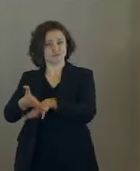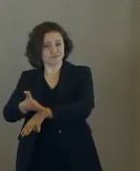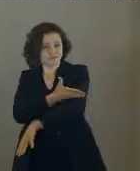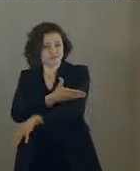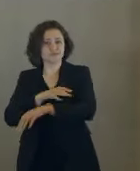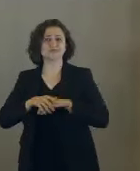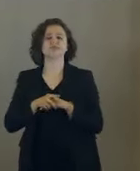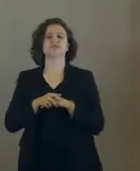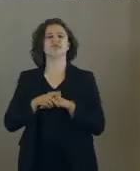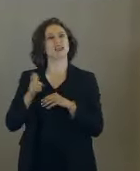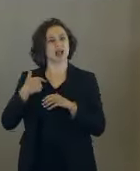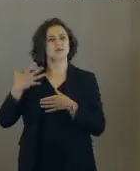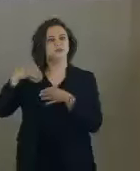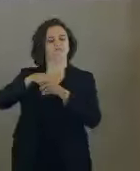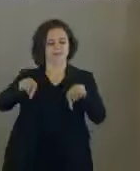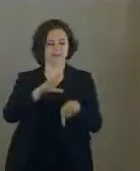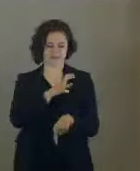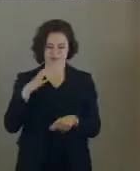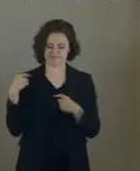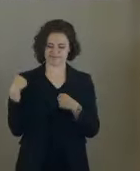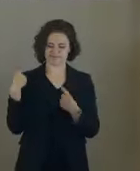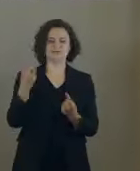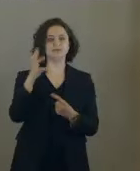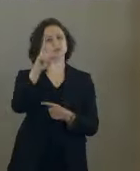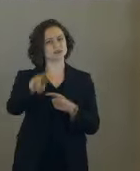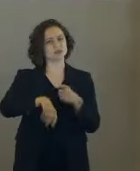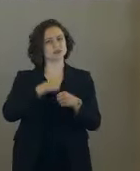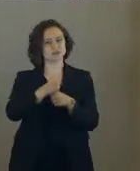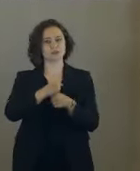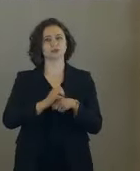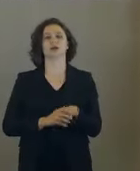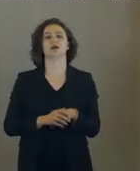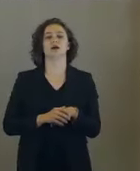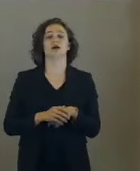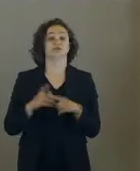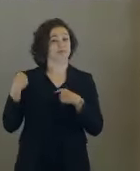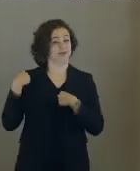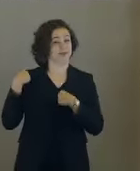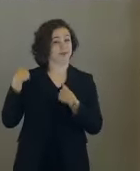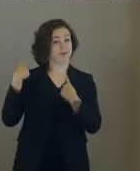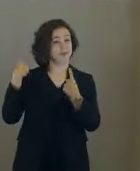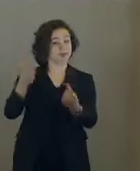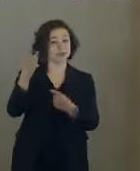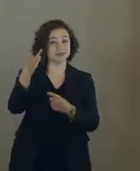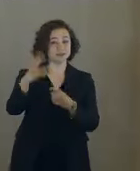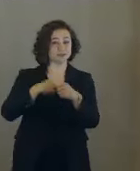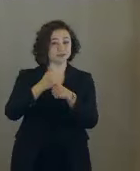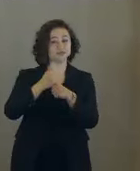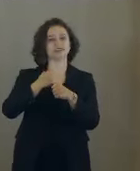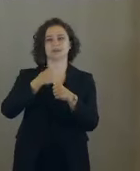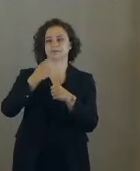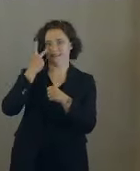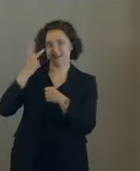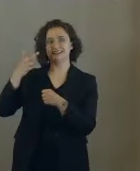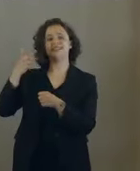on the commission for 6 years, I believe. And throughout that time, I have seen how the director